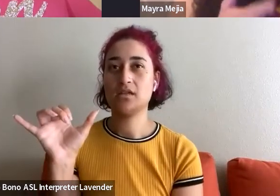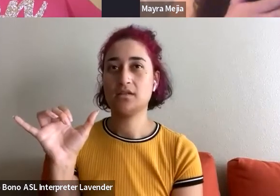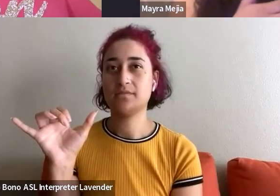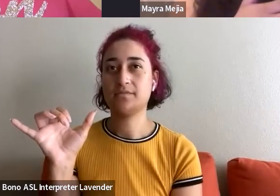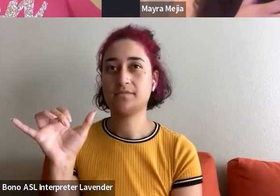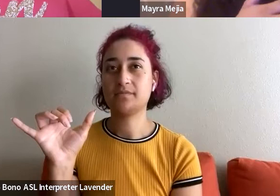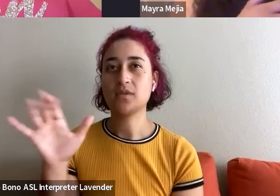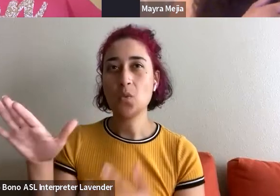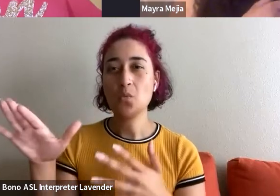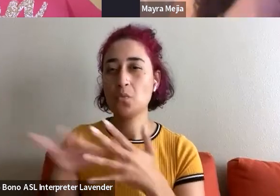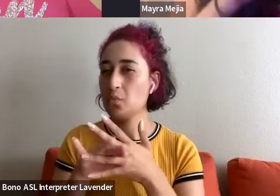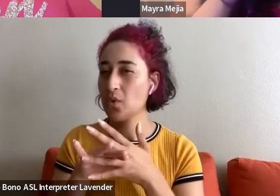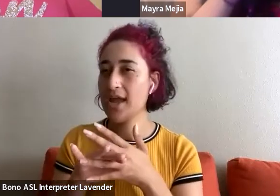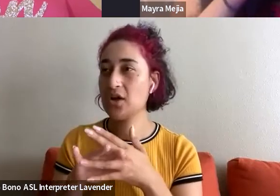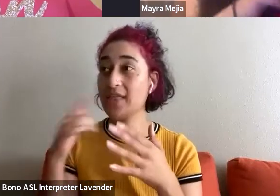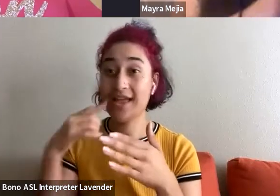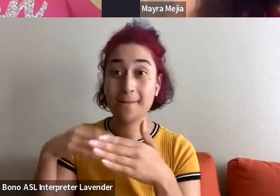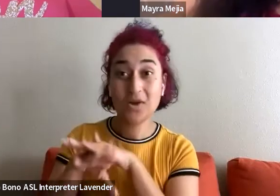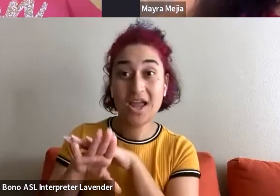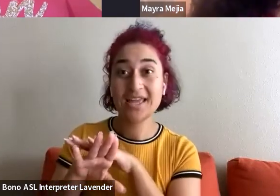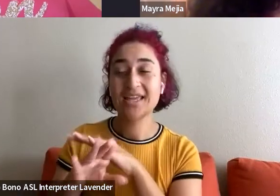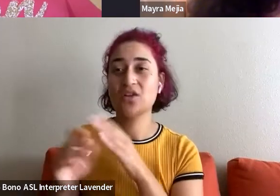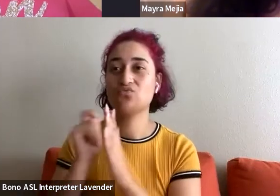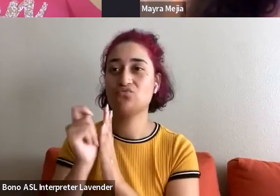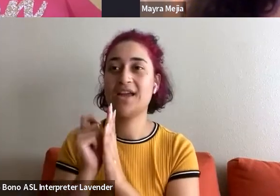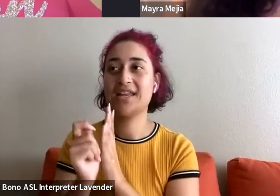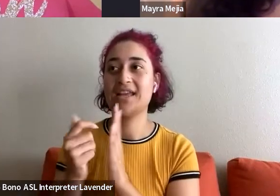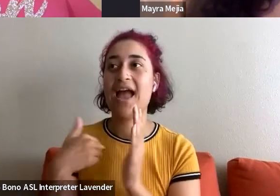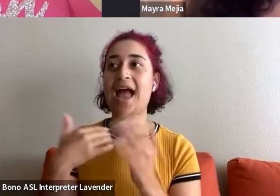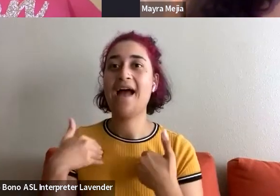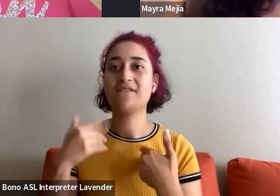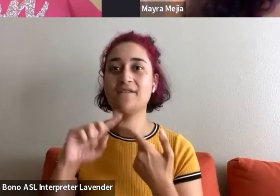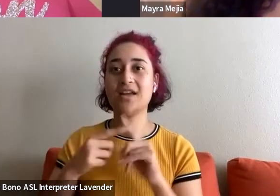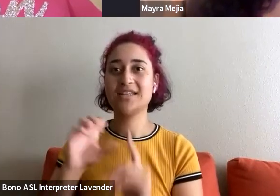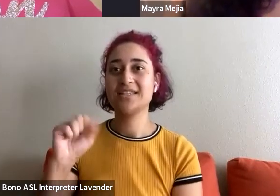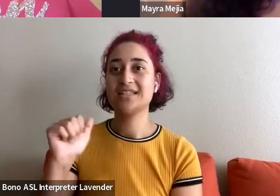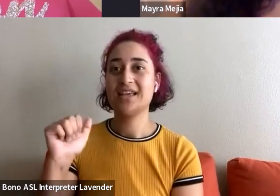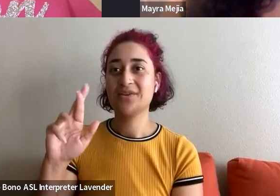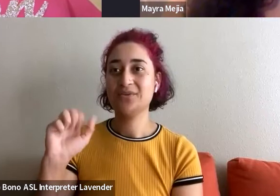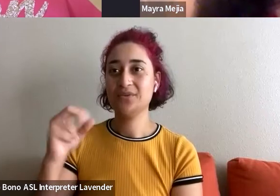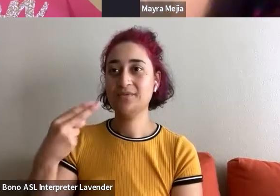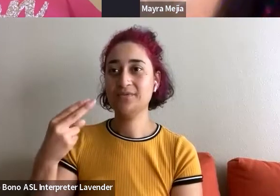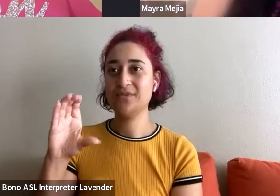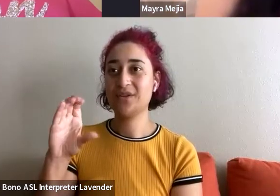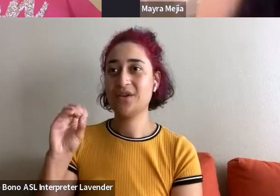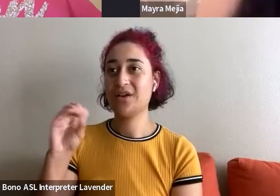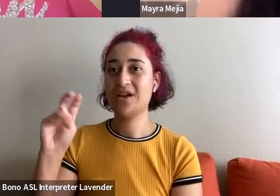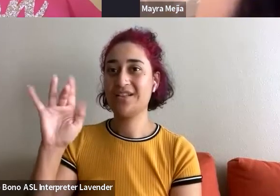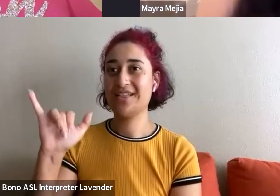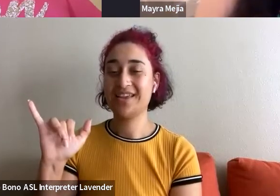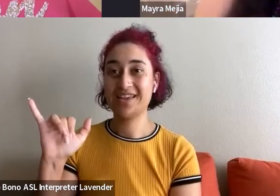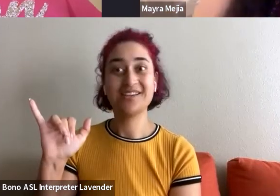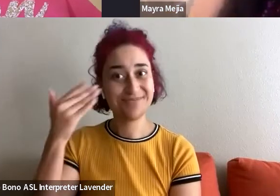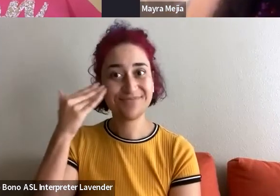in writing was, I have a friend, Sarah Conley. Yes, I know her. She's an OG.